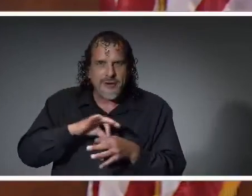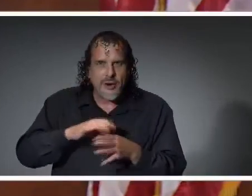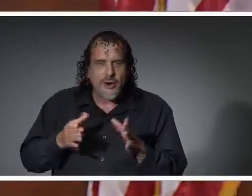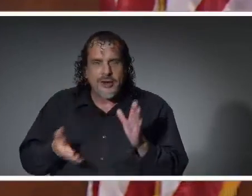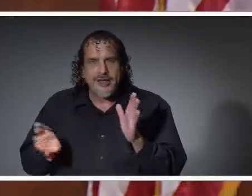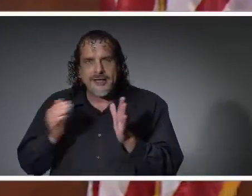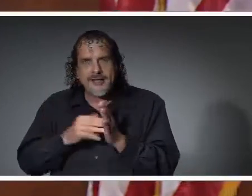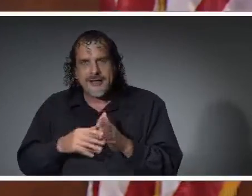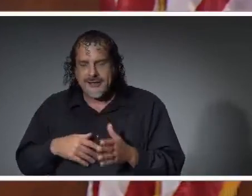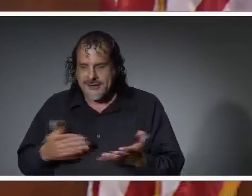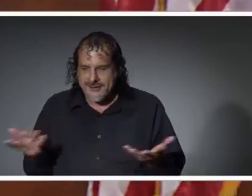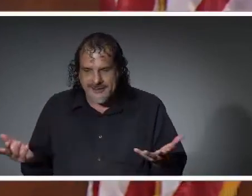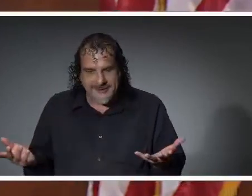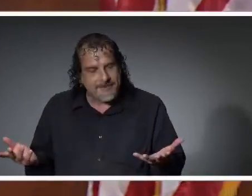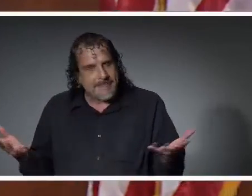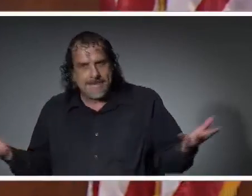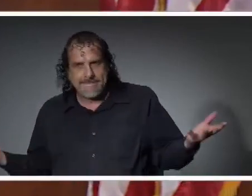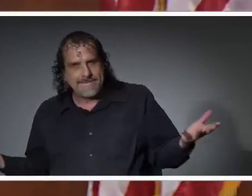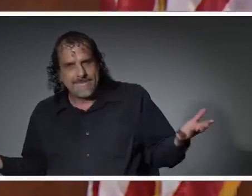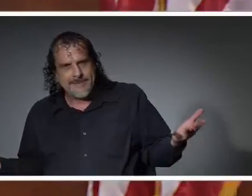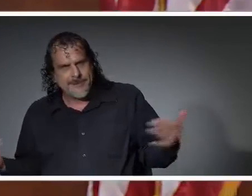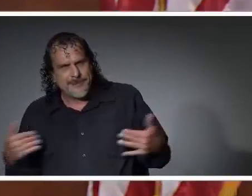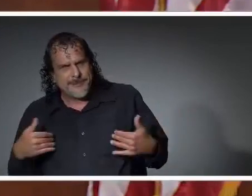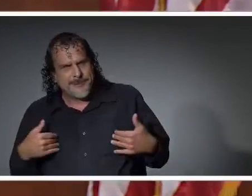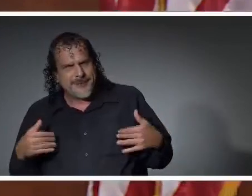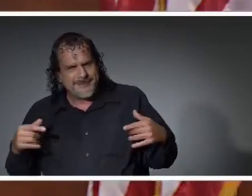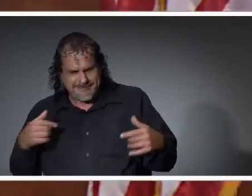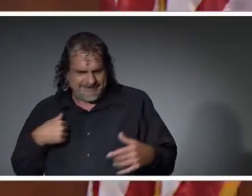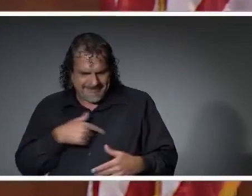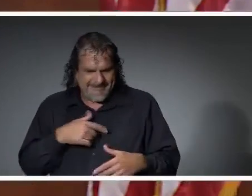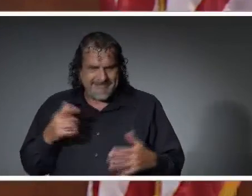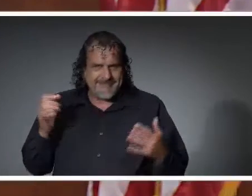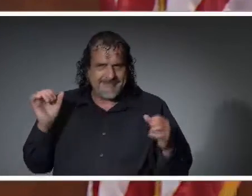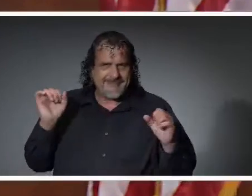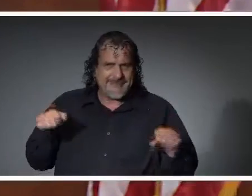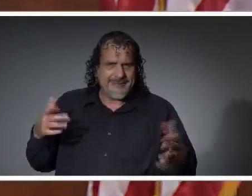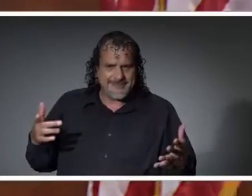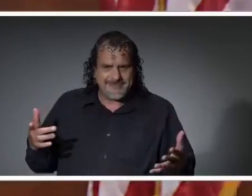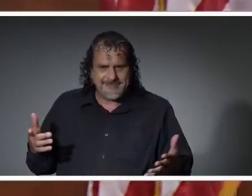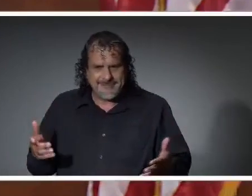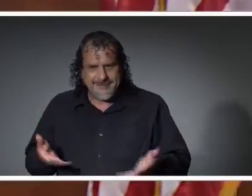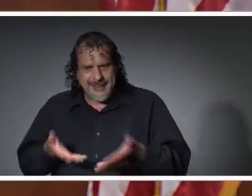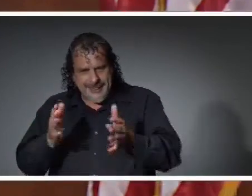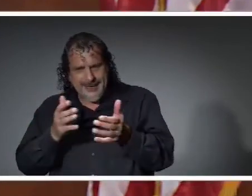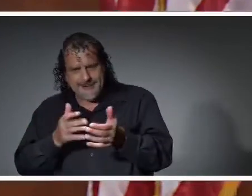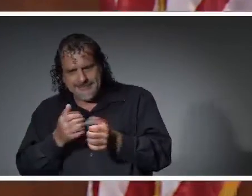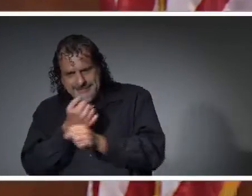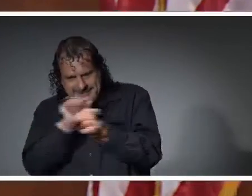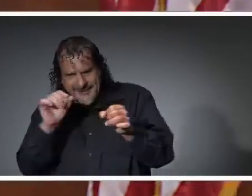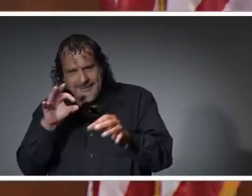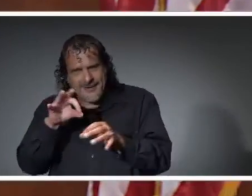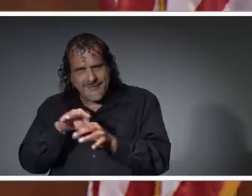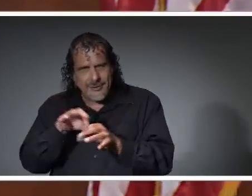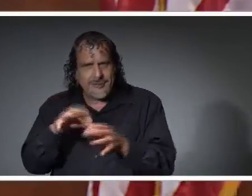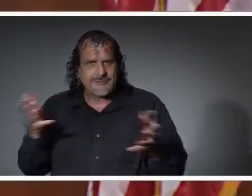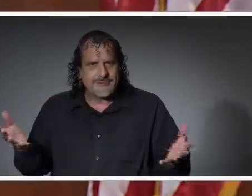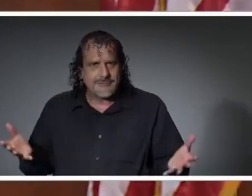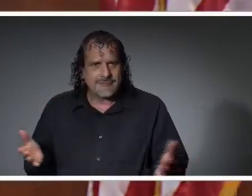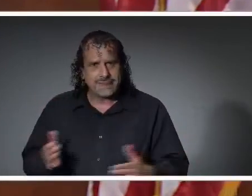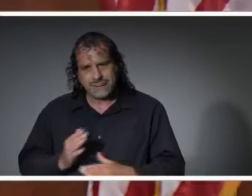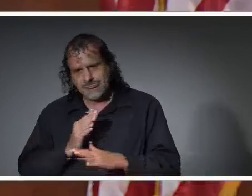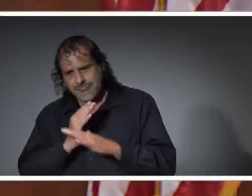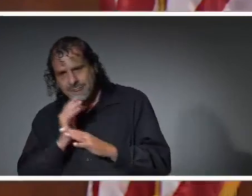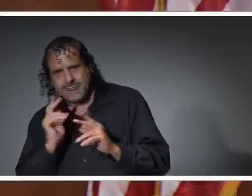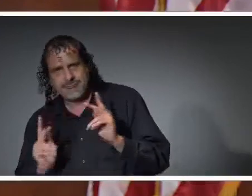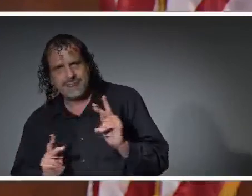District, for instance, and so we can allow for safe voting. We can protect our people